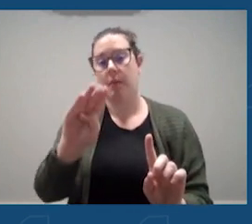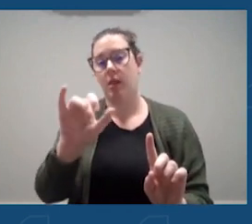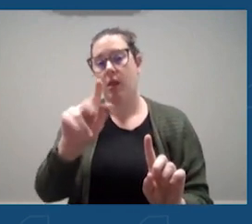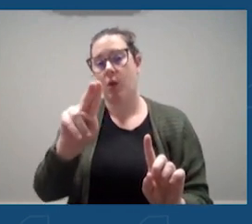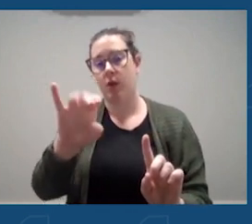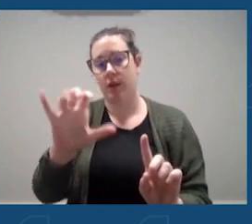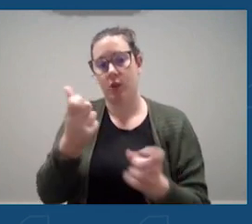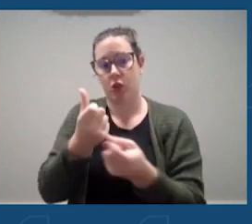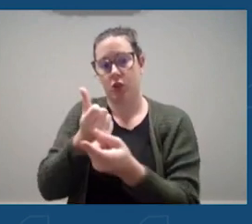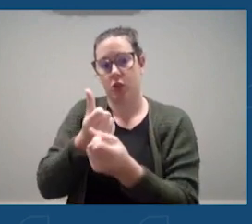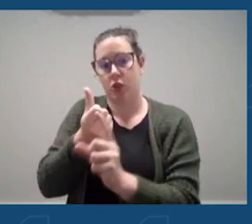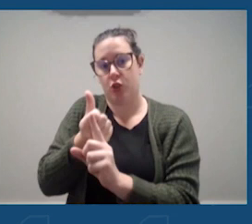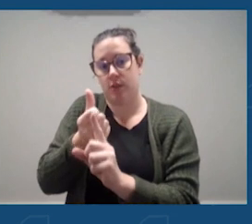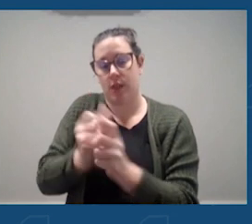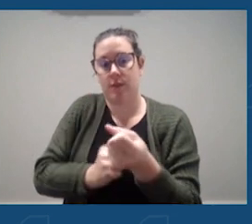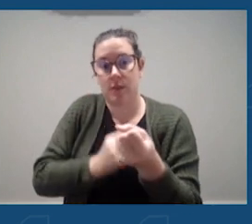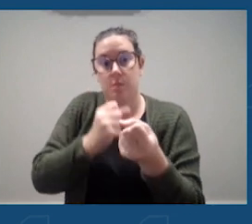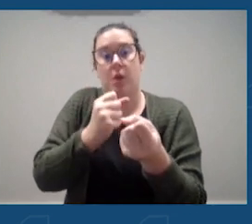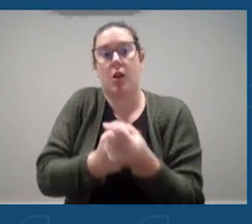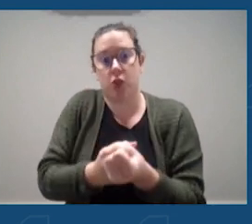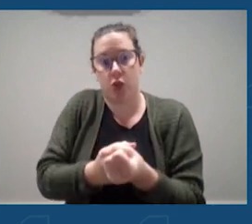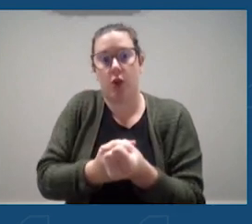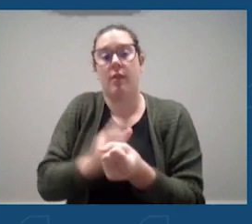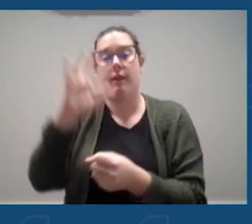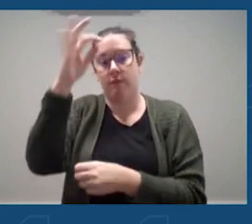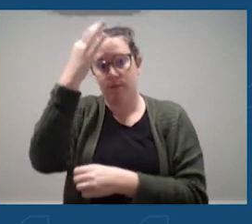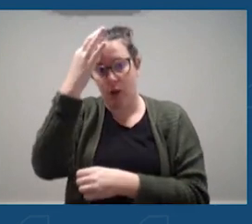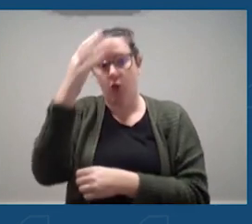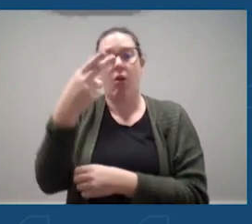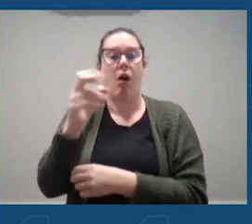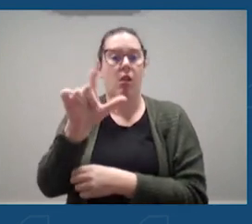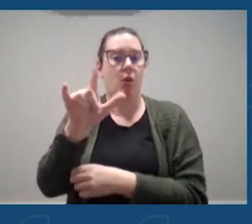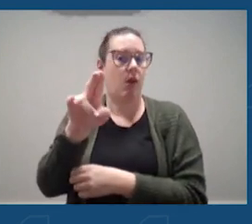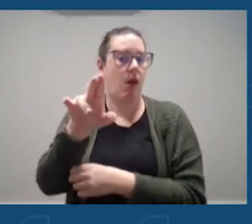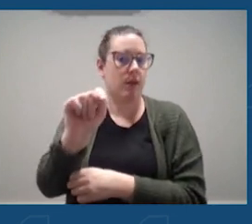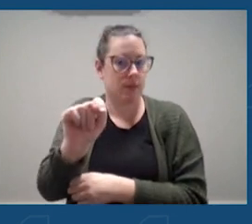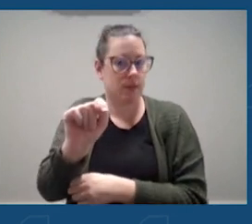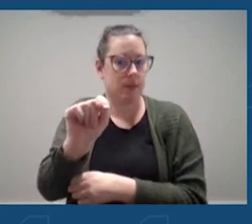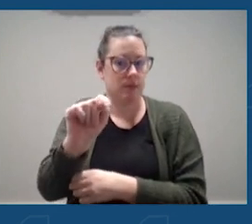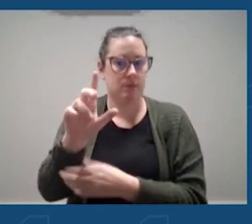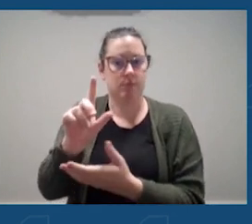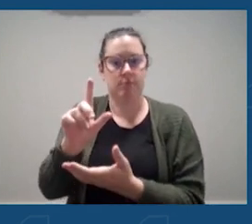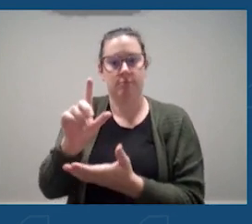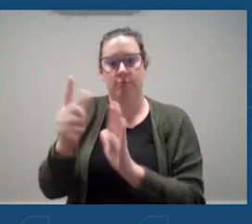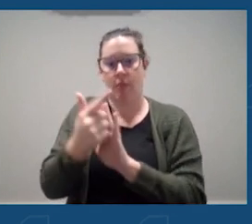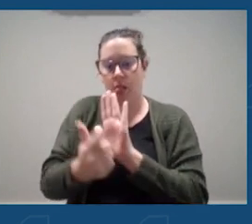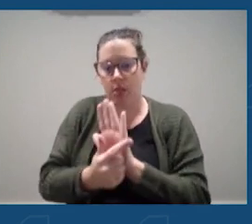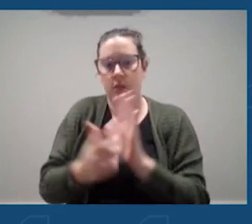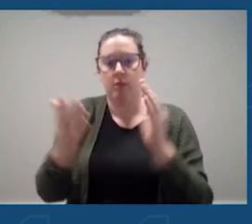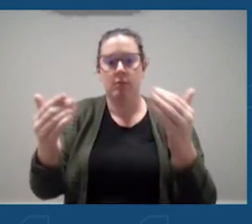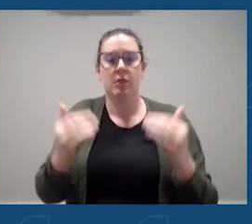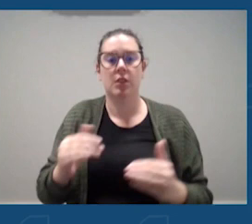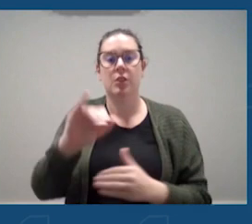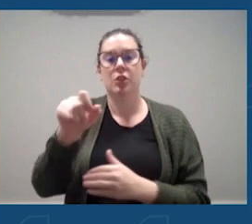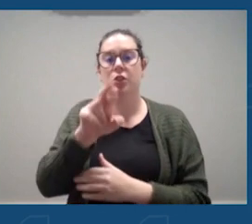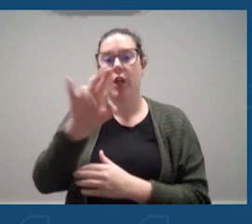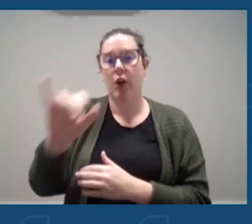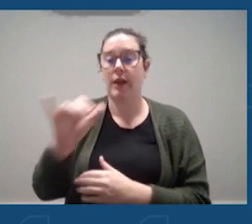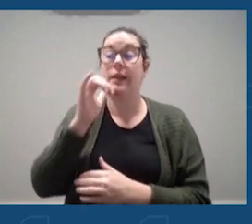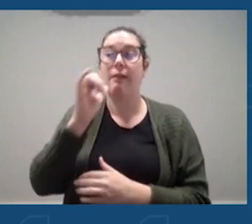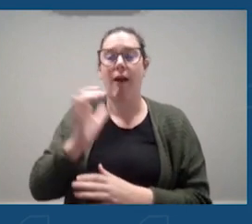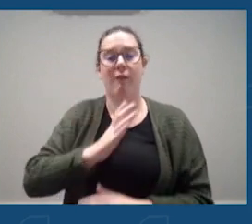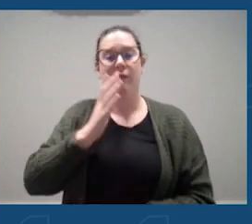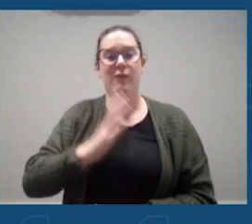federal Holocaust education bill. I want to thank her for her work on that. And to Congressman Jerry Nadler for being the informal dean of the